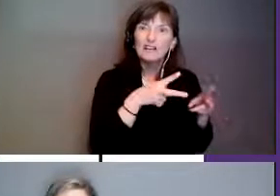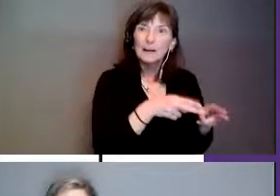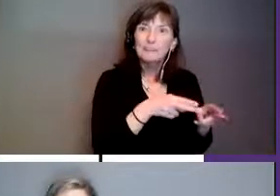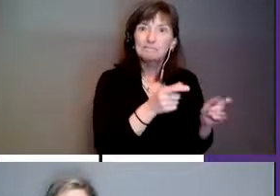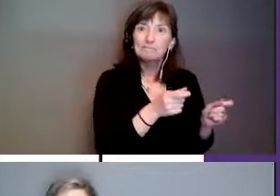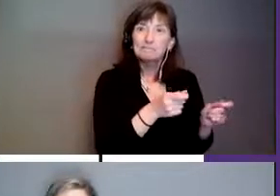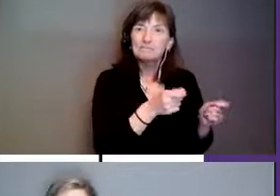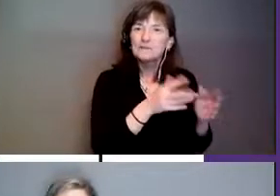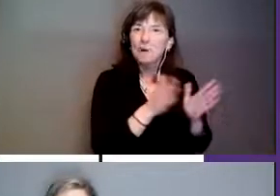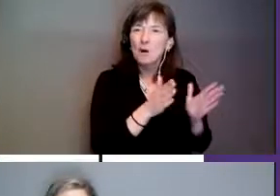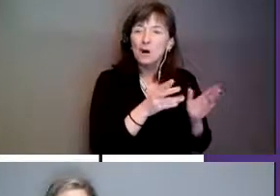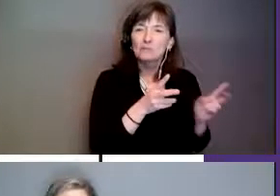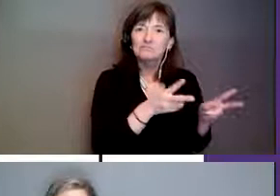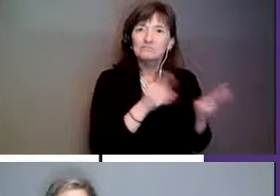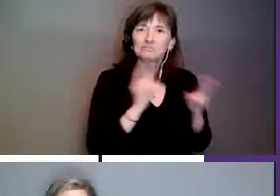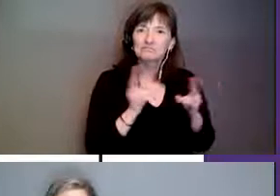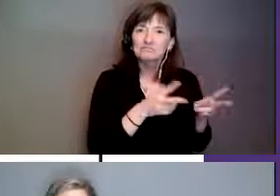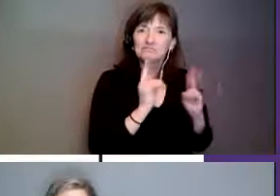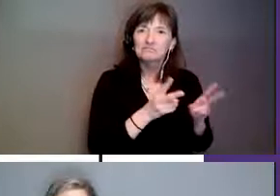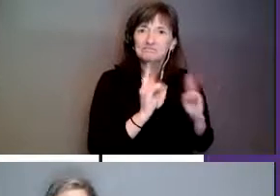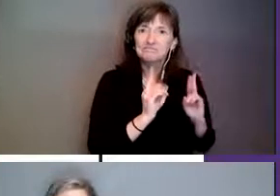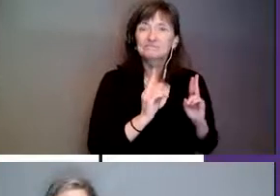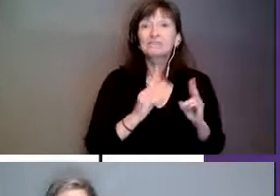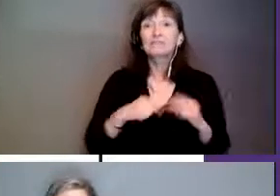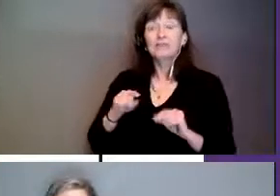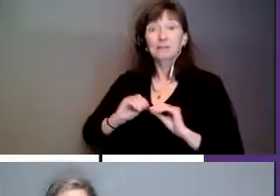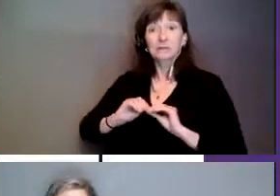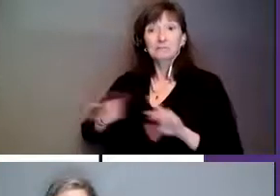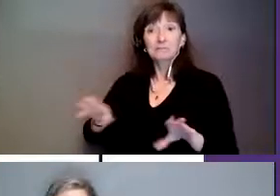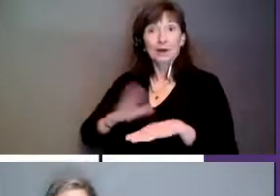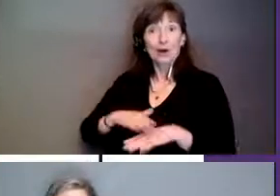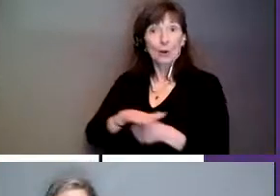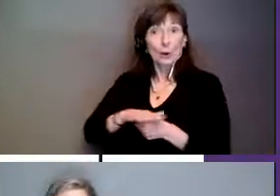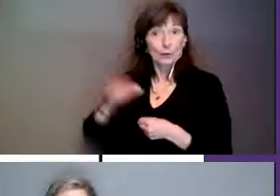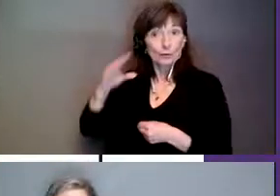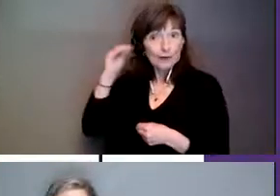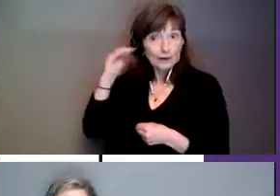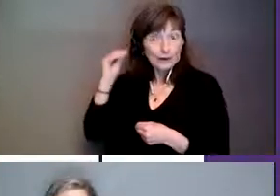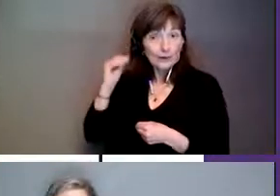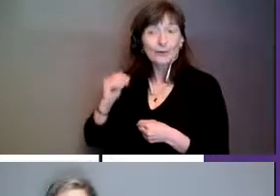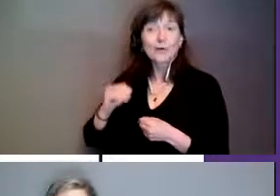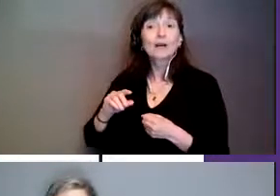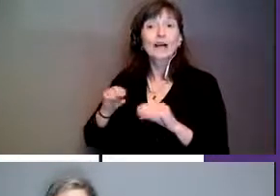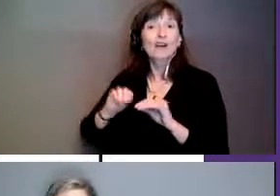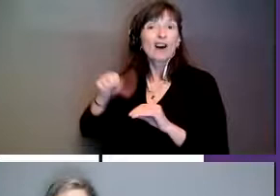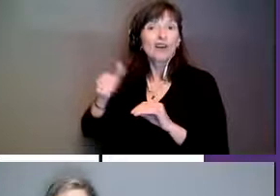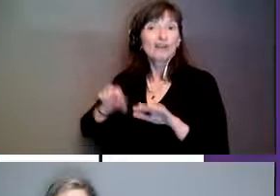little PSAs that were run on our local radio station and on the network that they're affiliated